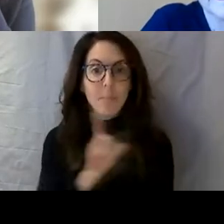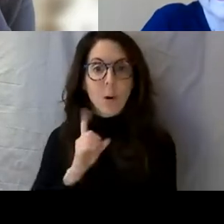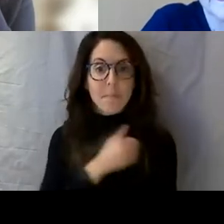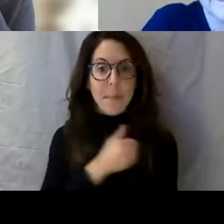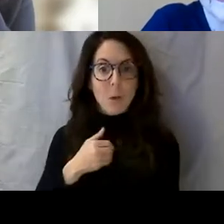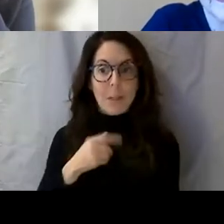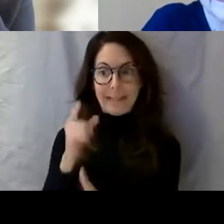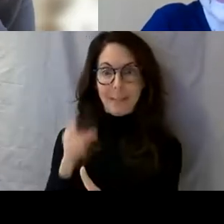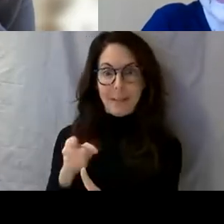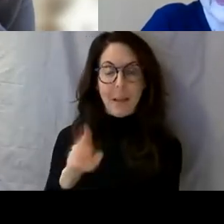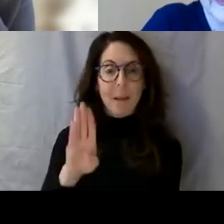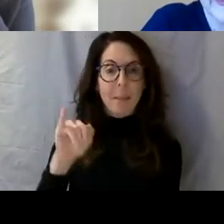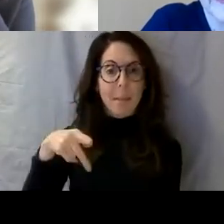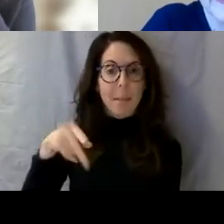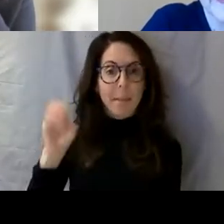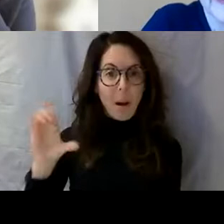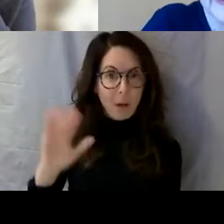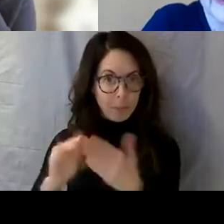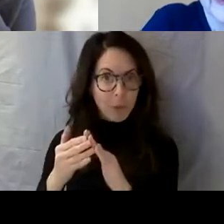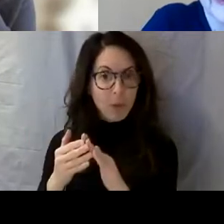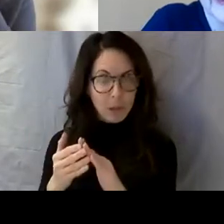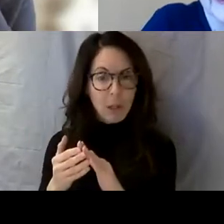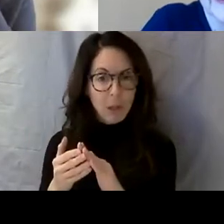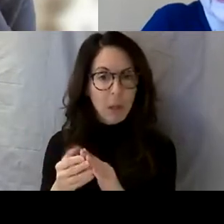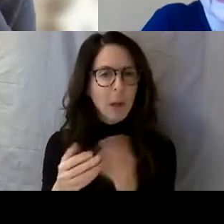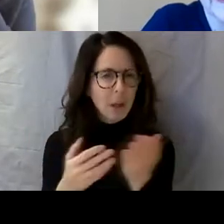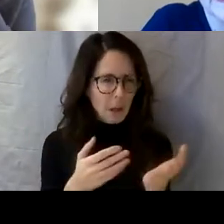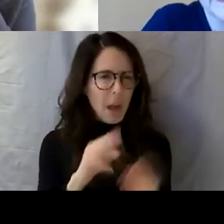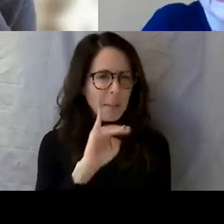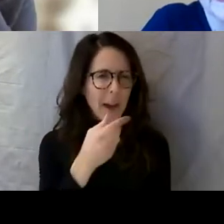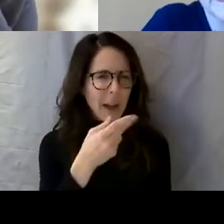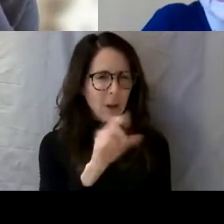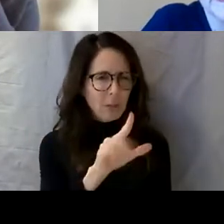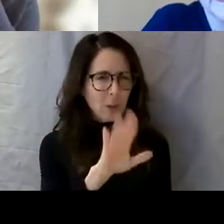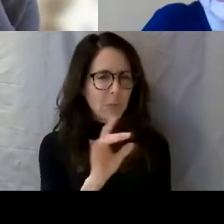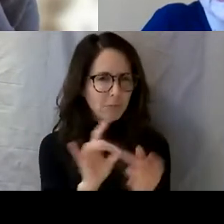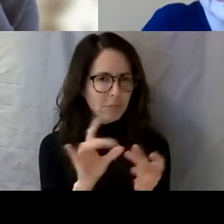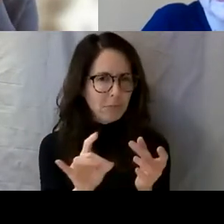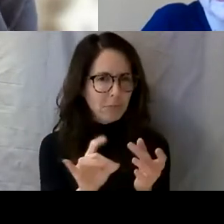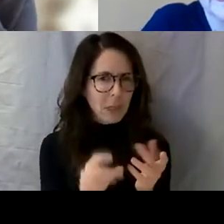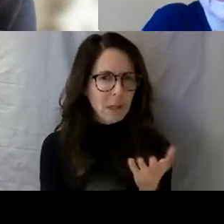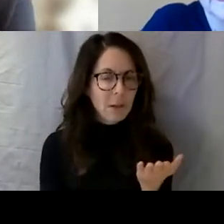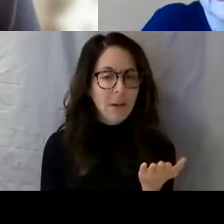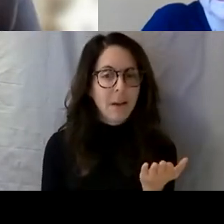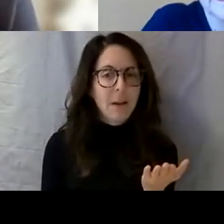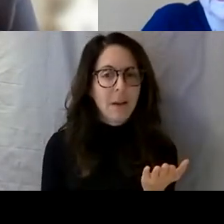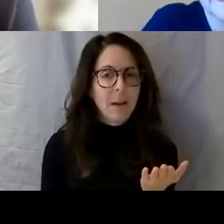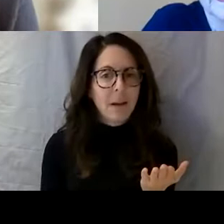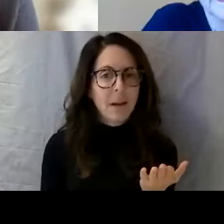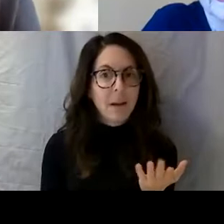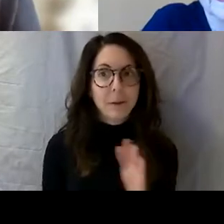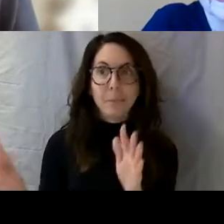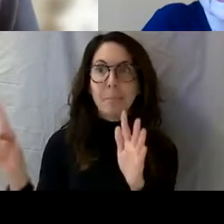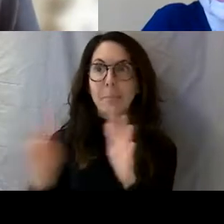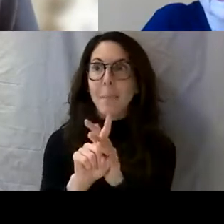within the BiPOC community, and as Michael said, they don't just